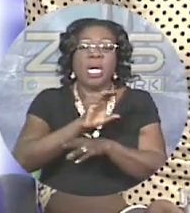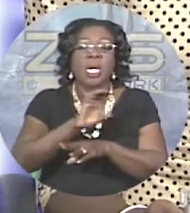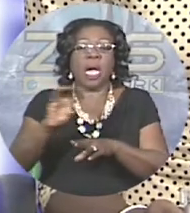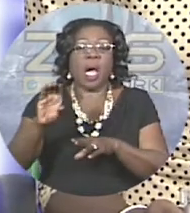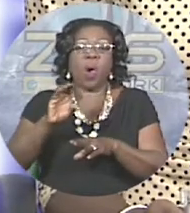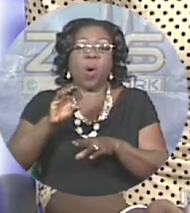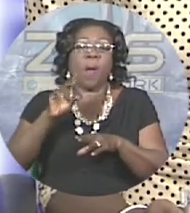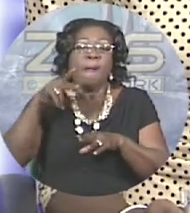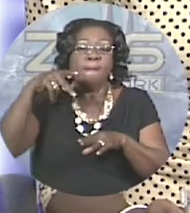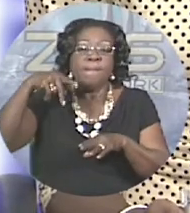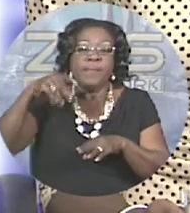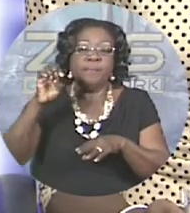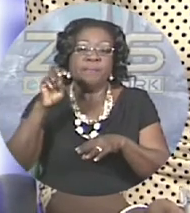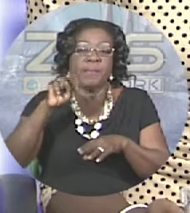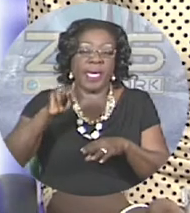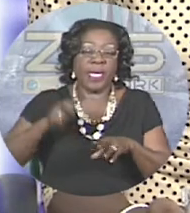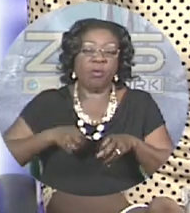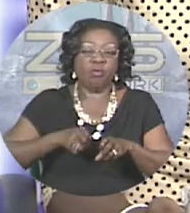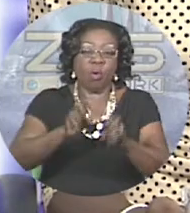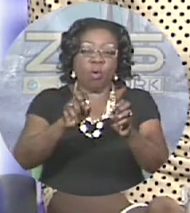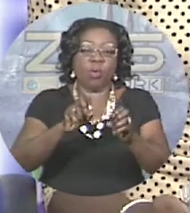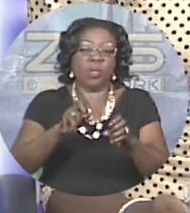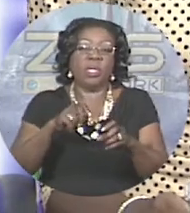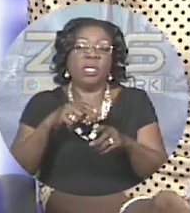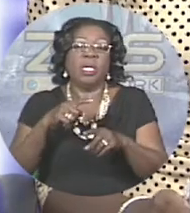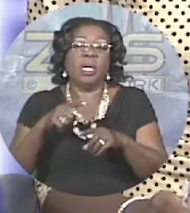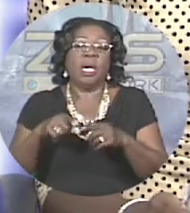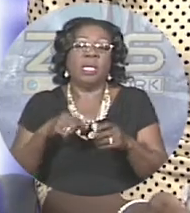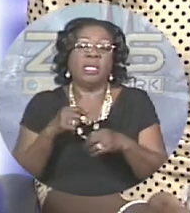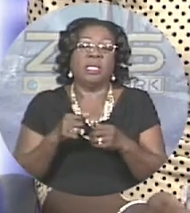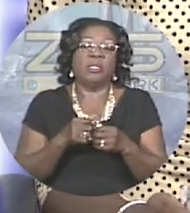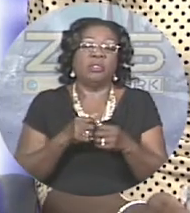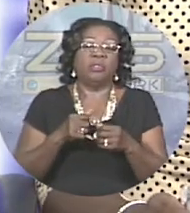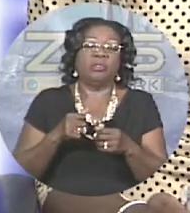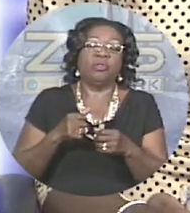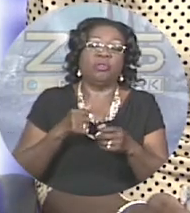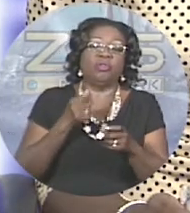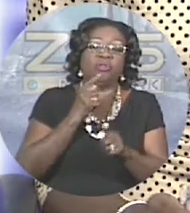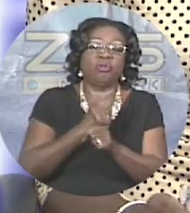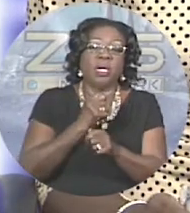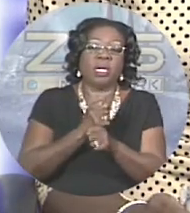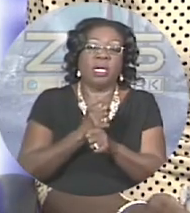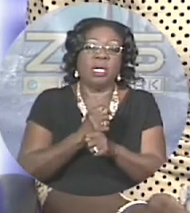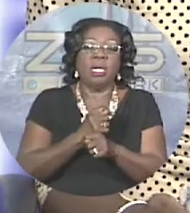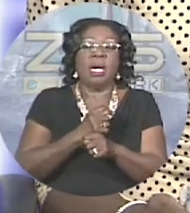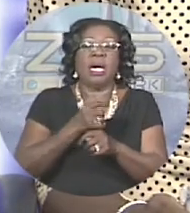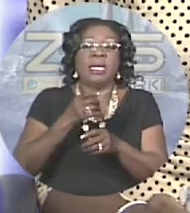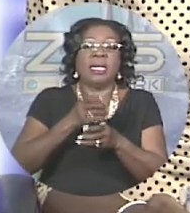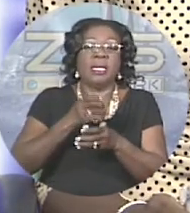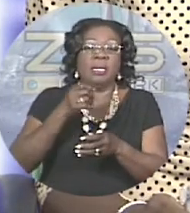the residence, rolled into him as he passed by it. It's believed that the truck may have lost gear